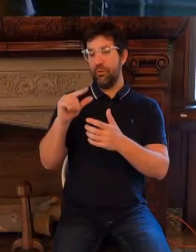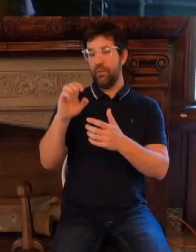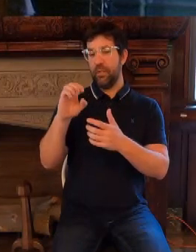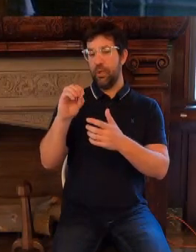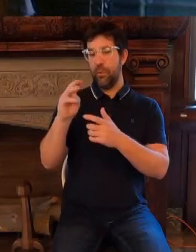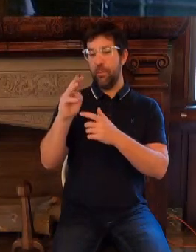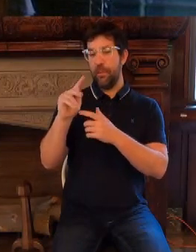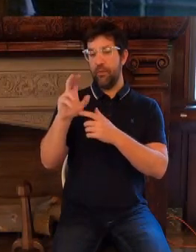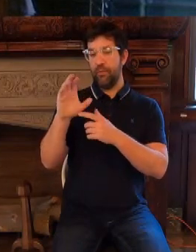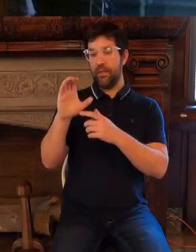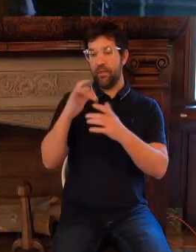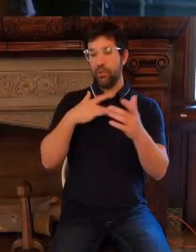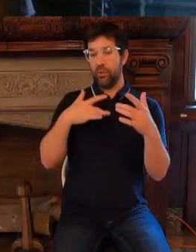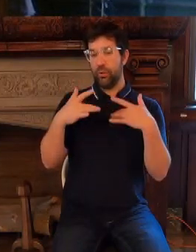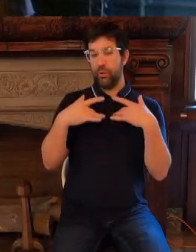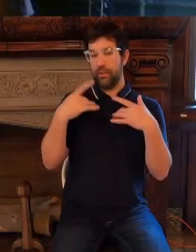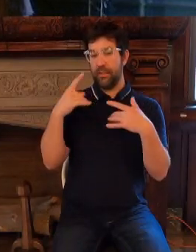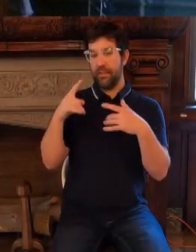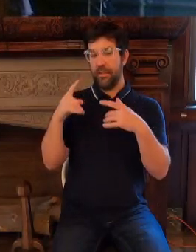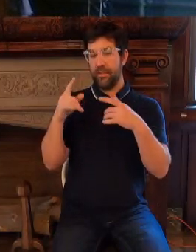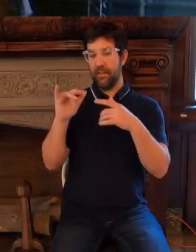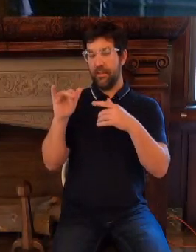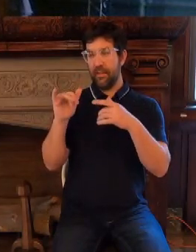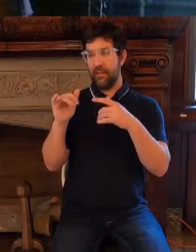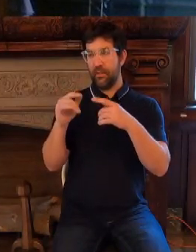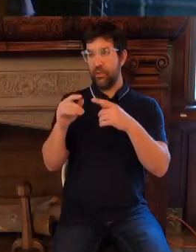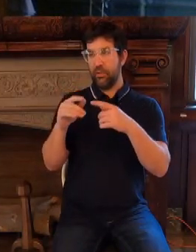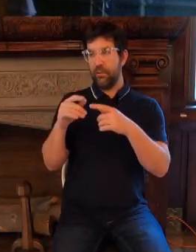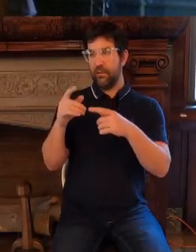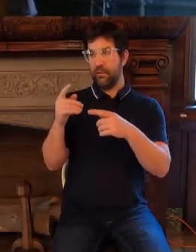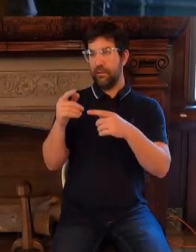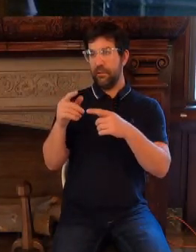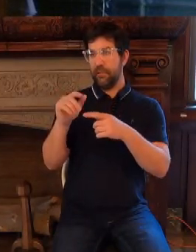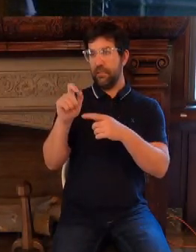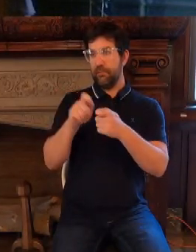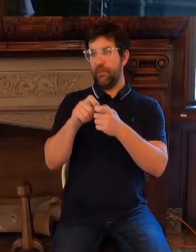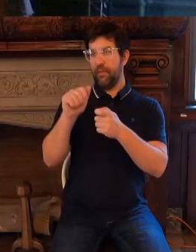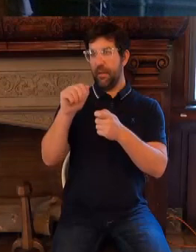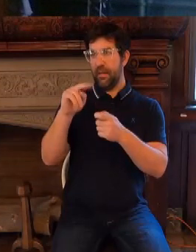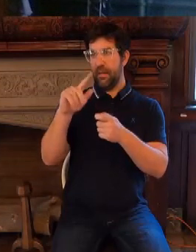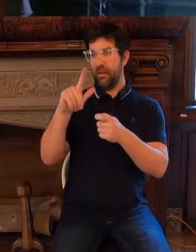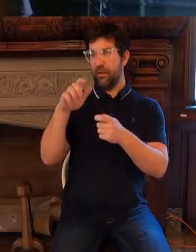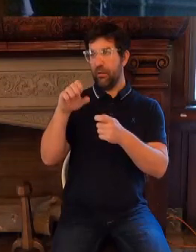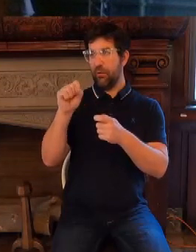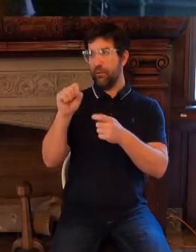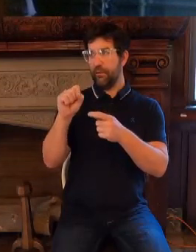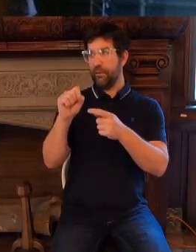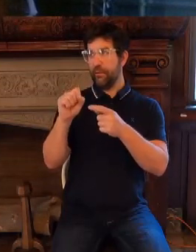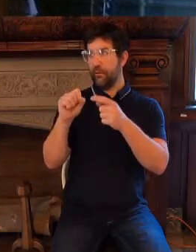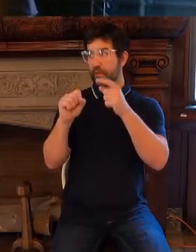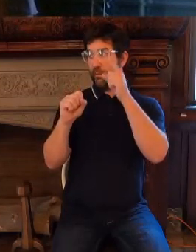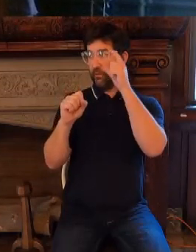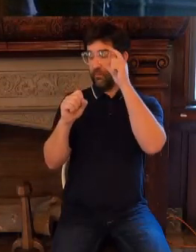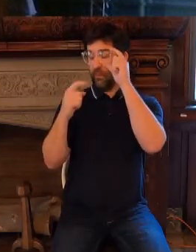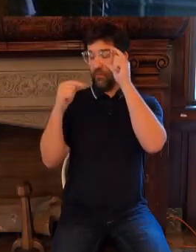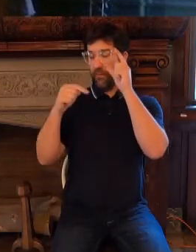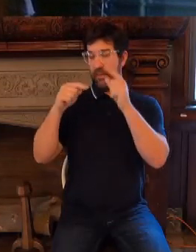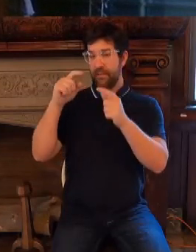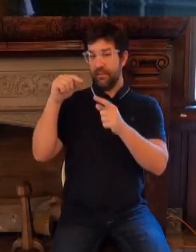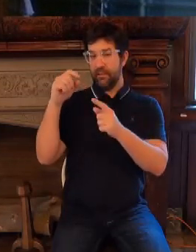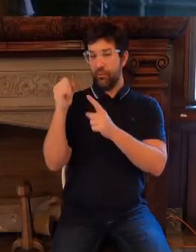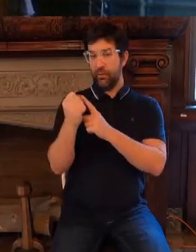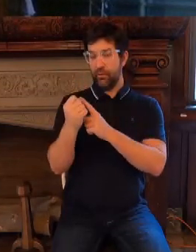concern where the like acute angles are rough. Do I have that right? It's either acute, whichever, obtuse or acute. And so in this case,